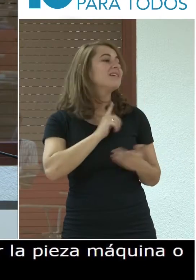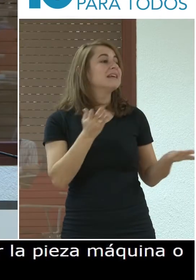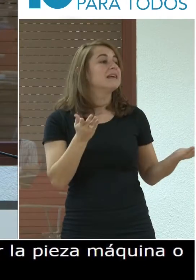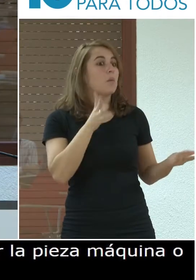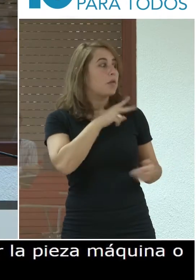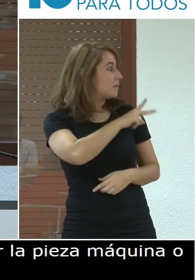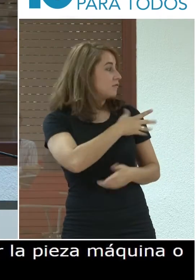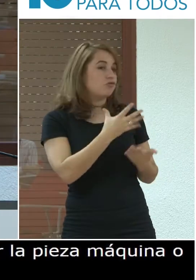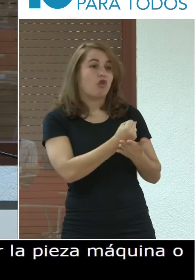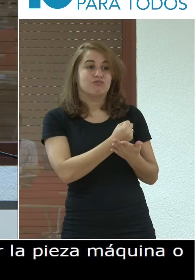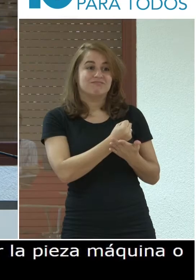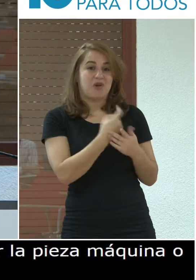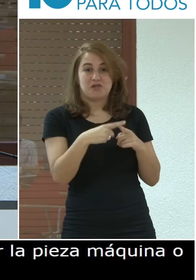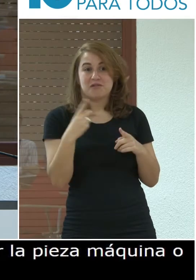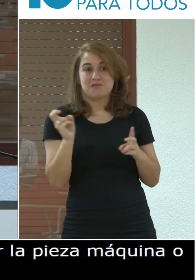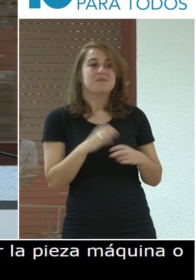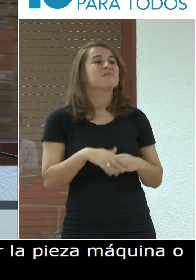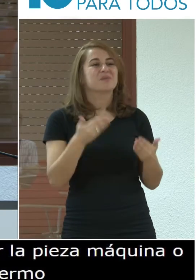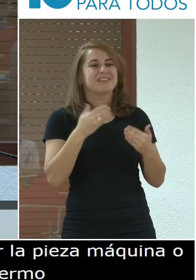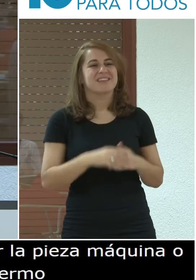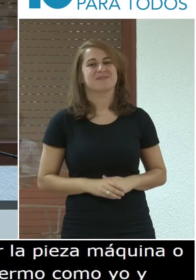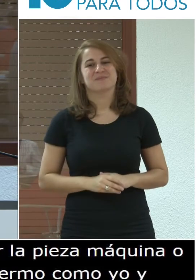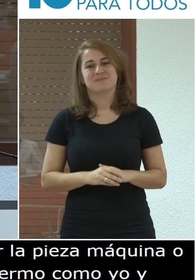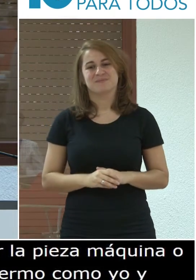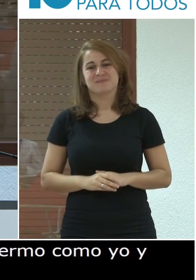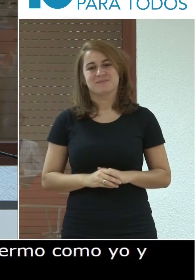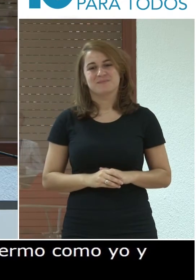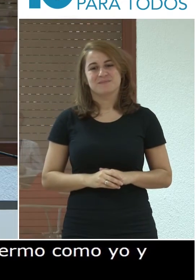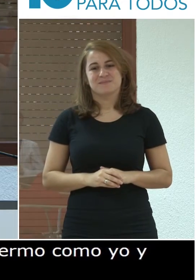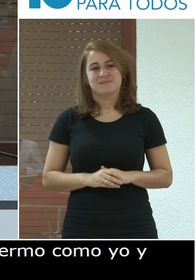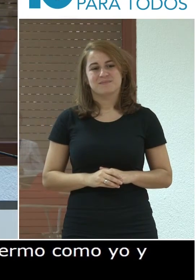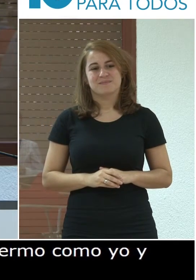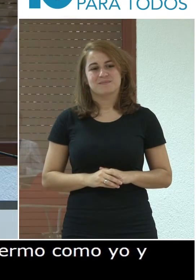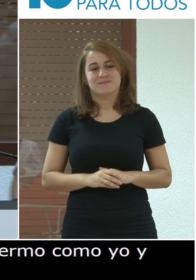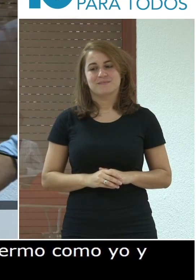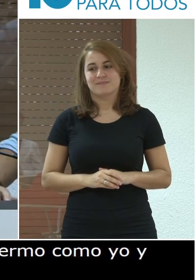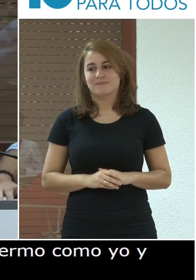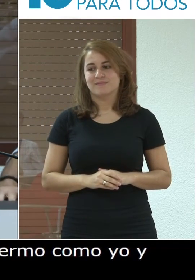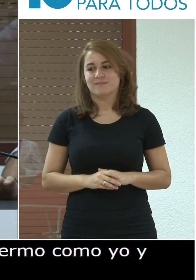attention. And here you can see all the pieces that we've brought with us. Thank you very much.